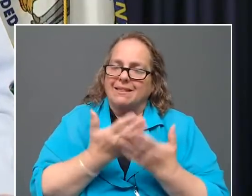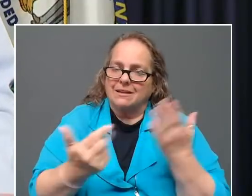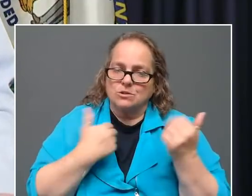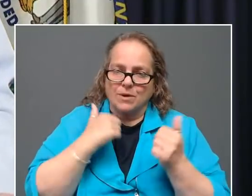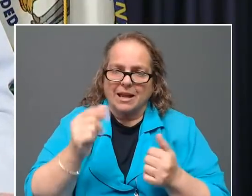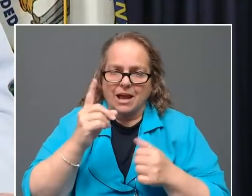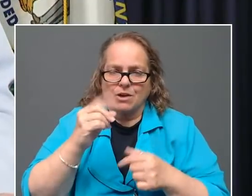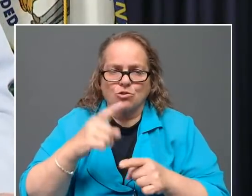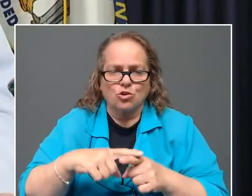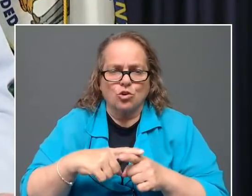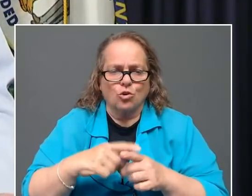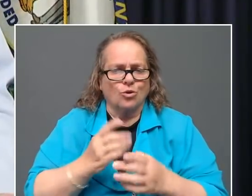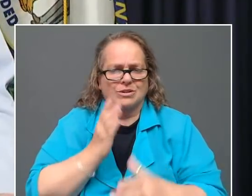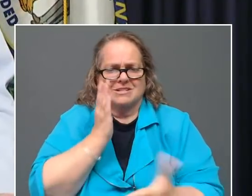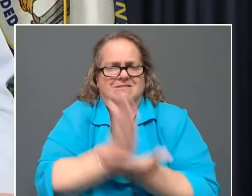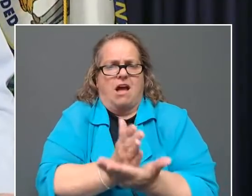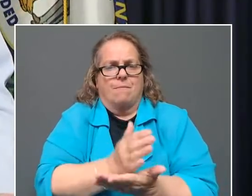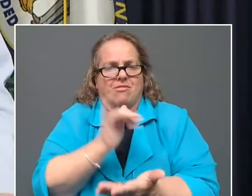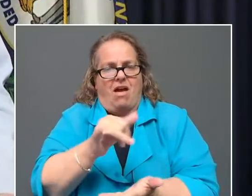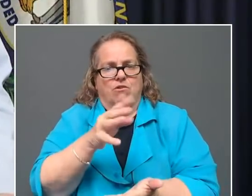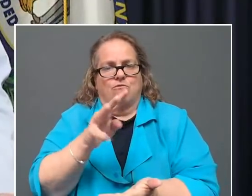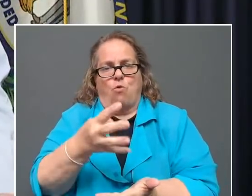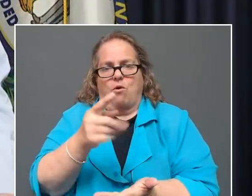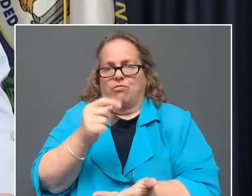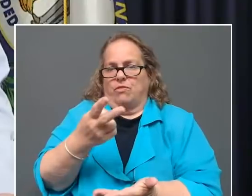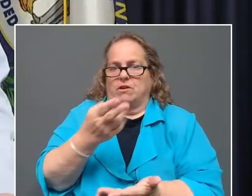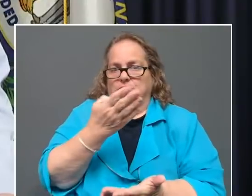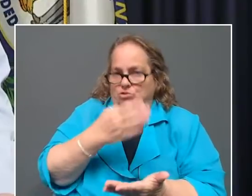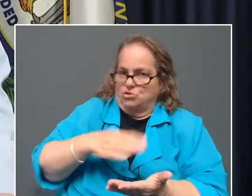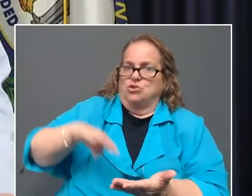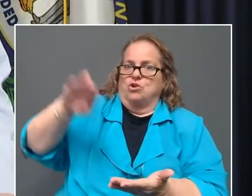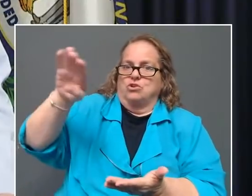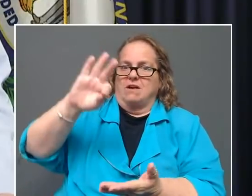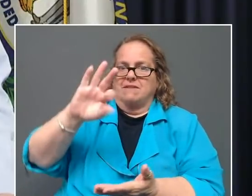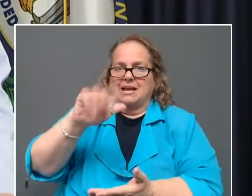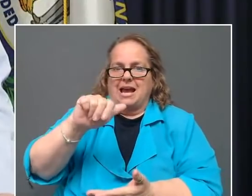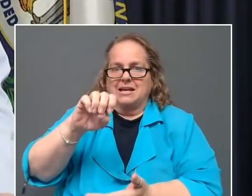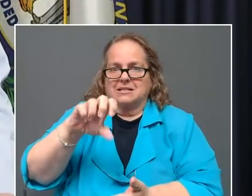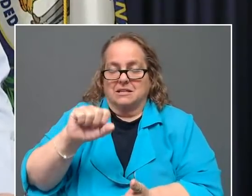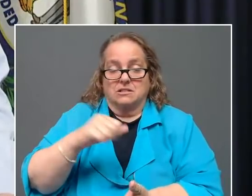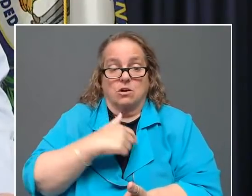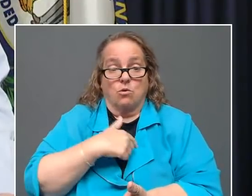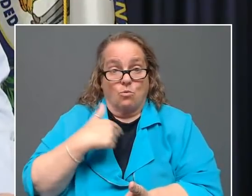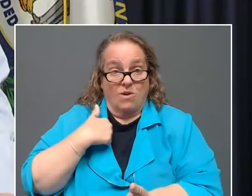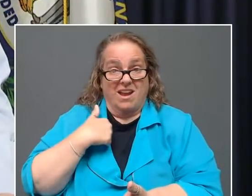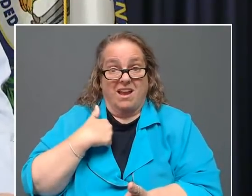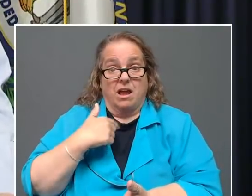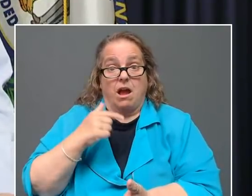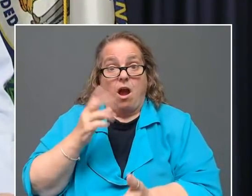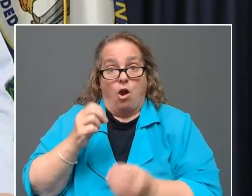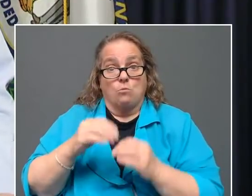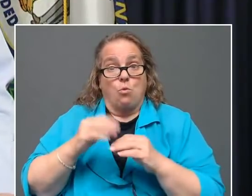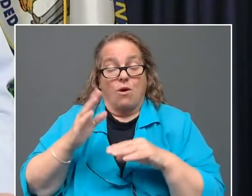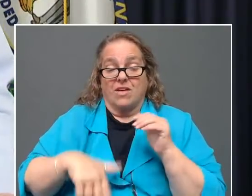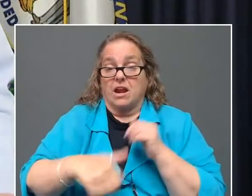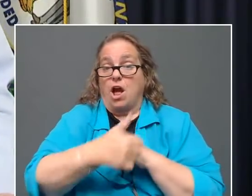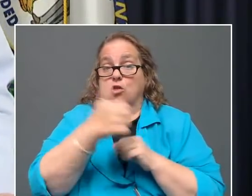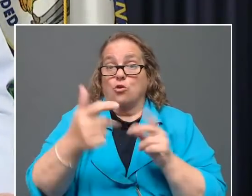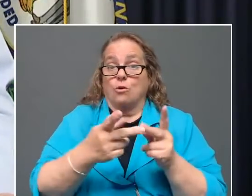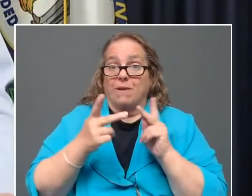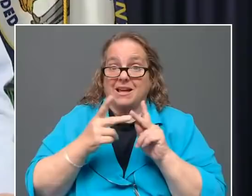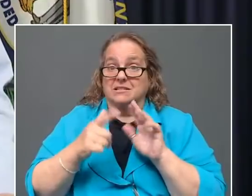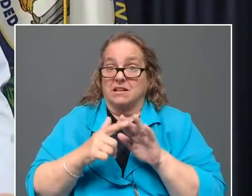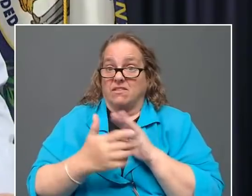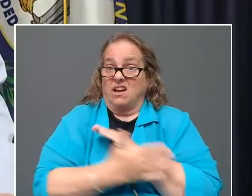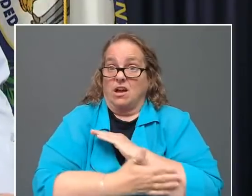cases longer than just about any other state in the country, meaning we are better positioned if there's going to be